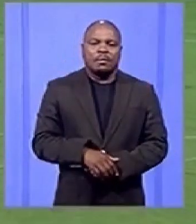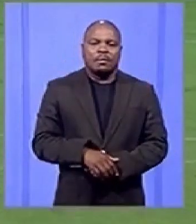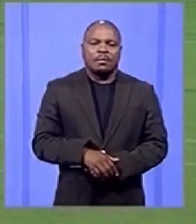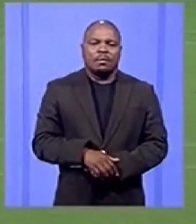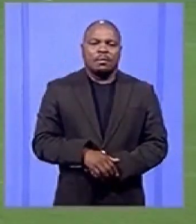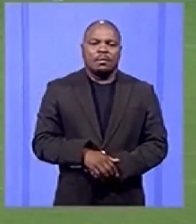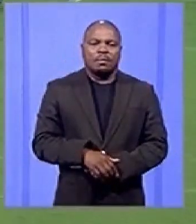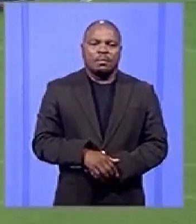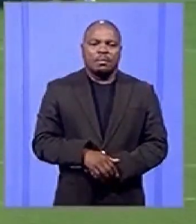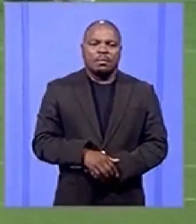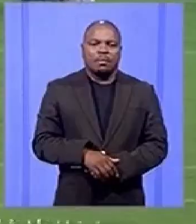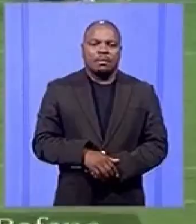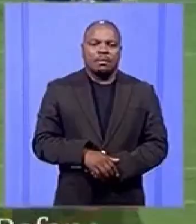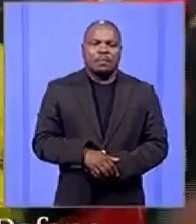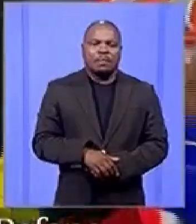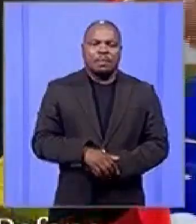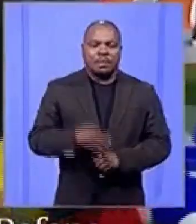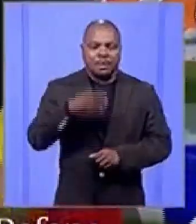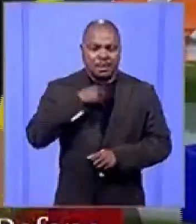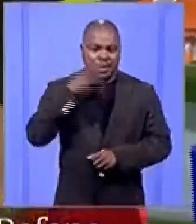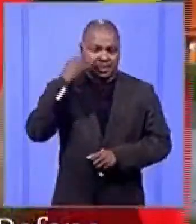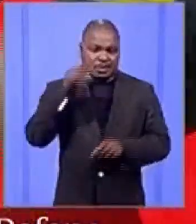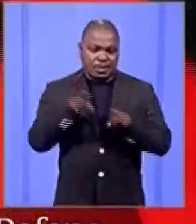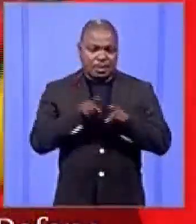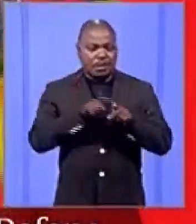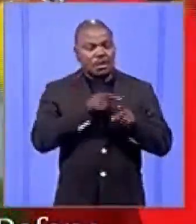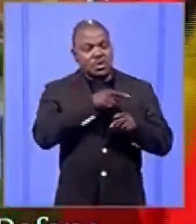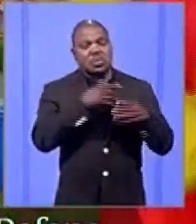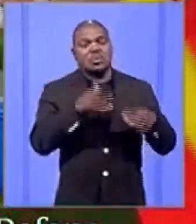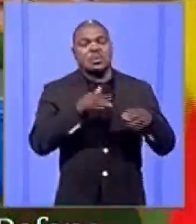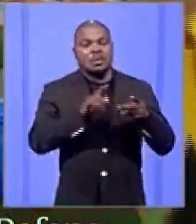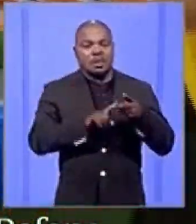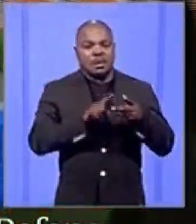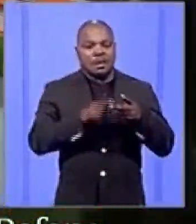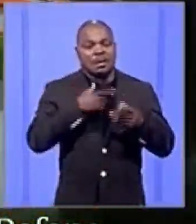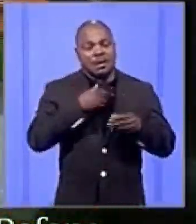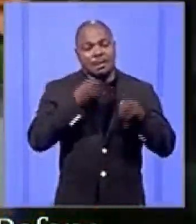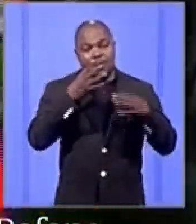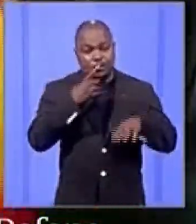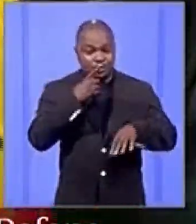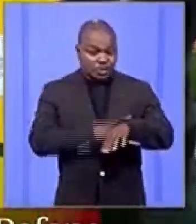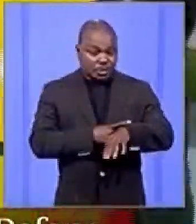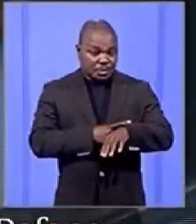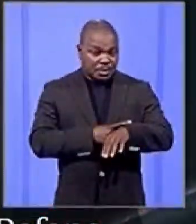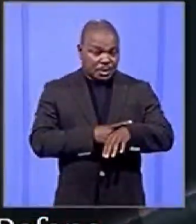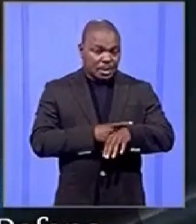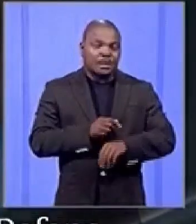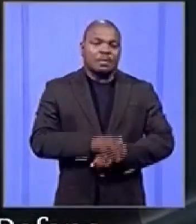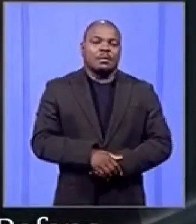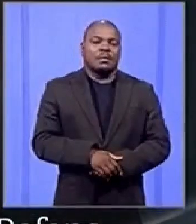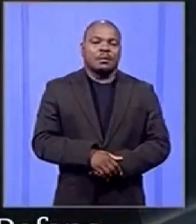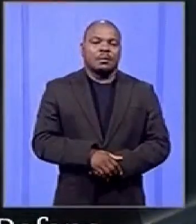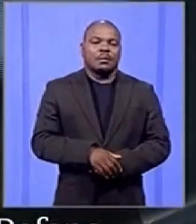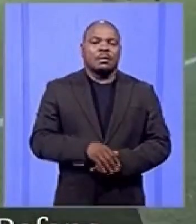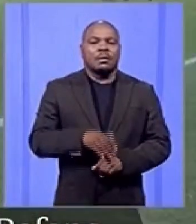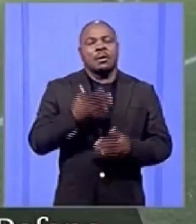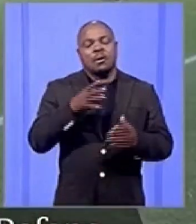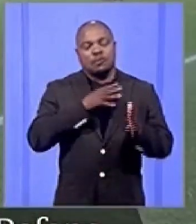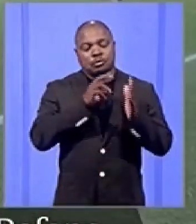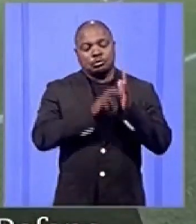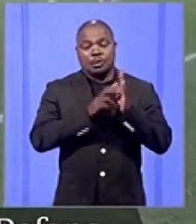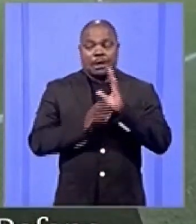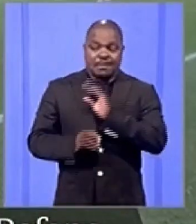I had that experience also when I won with Cameroon, but most of the time it's all only rumors.